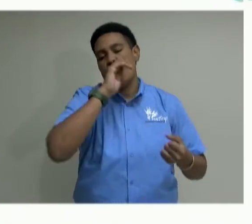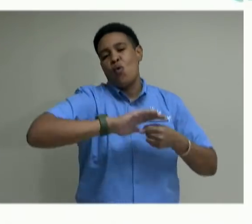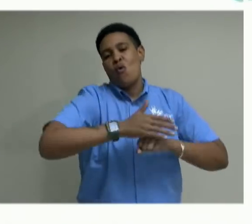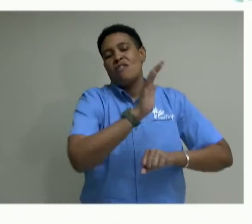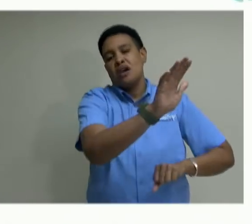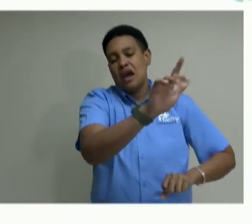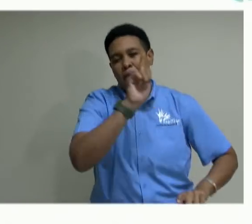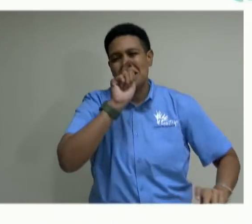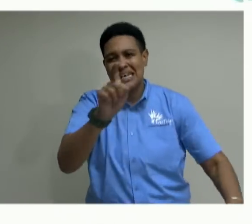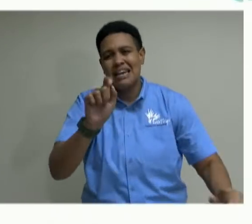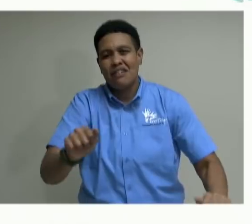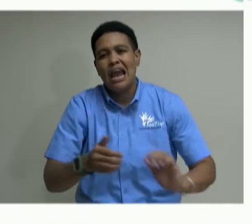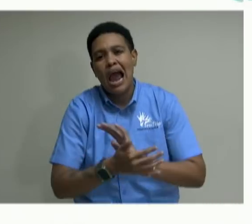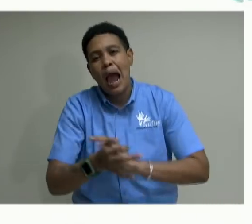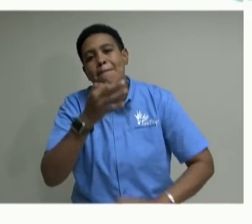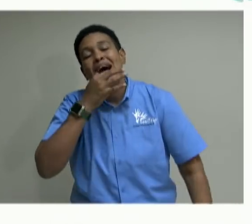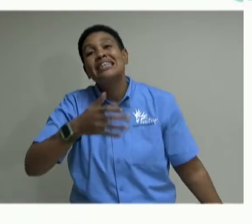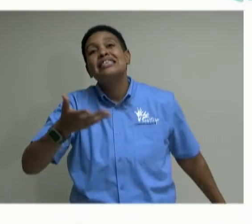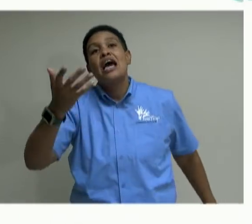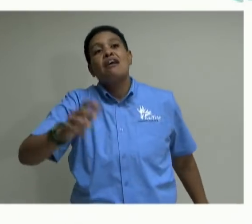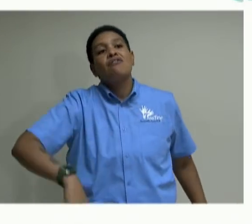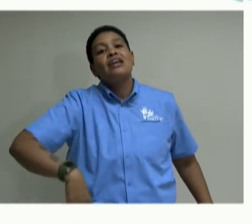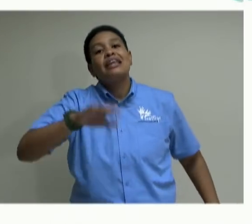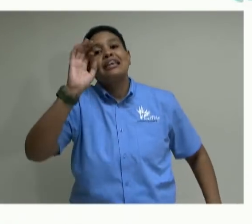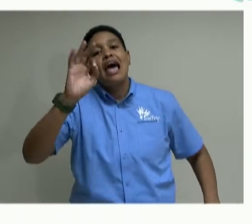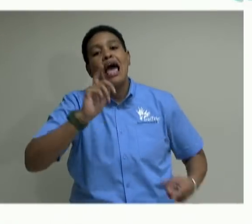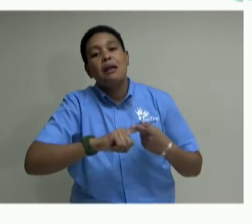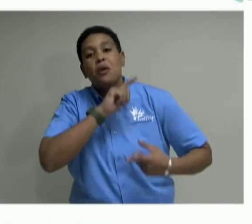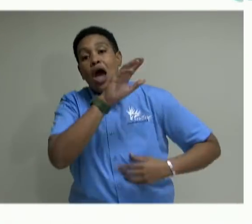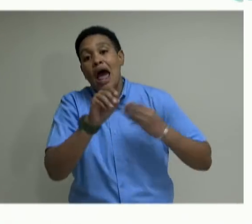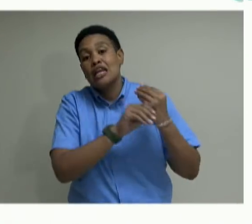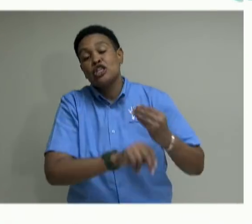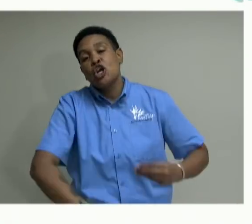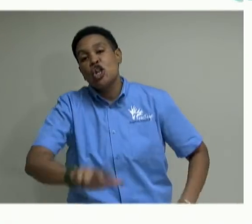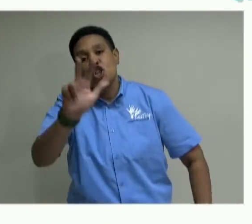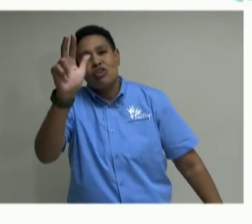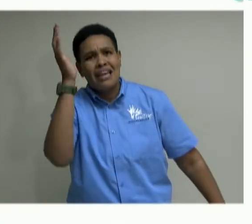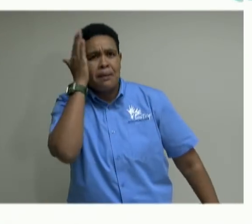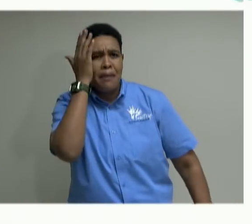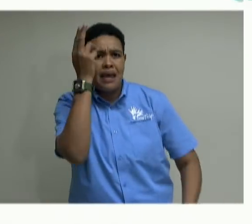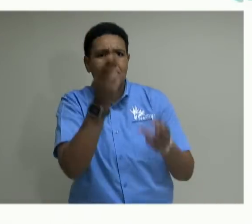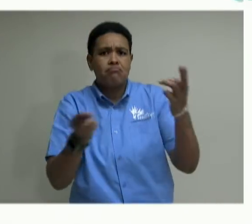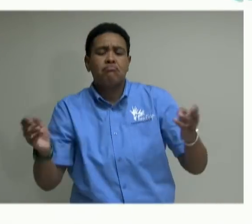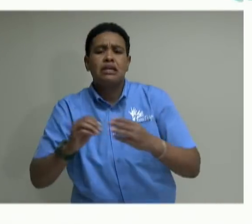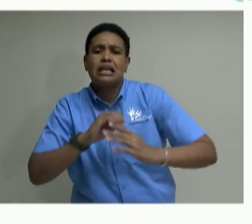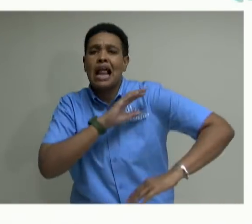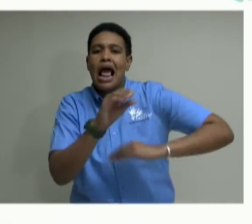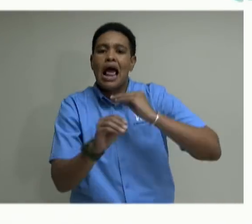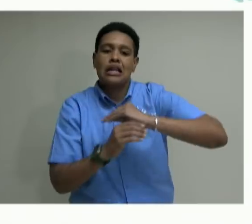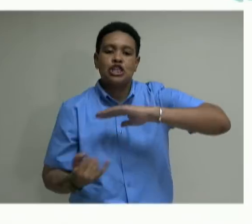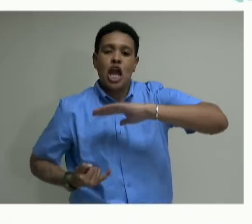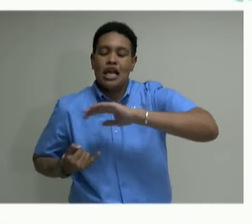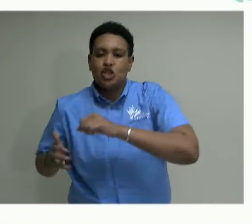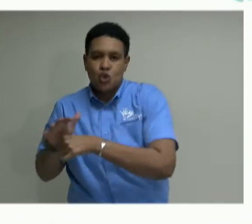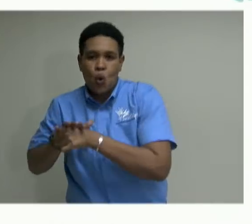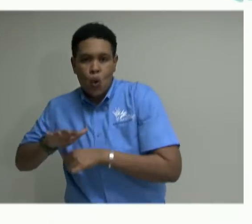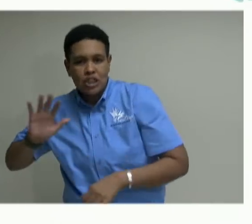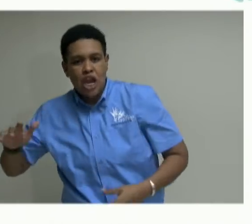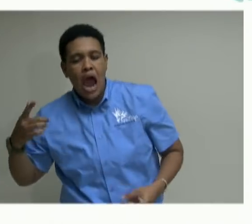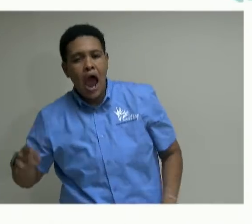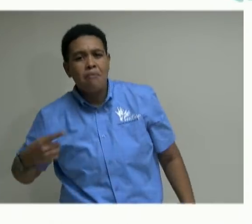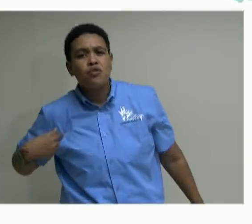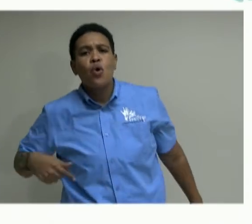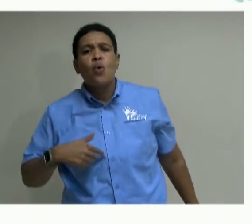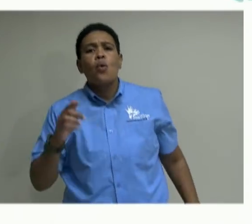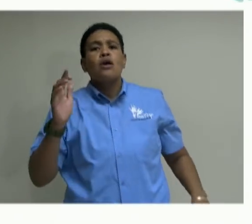us the capacity of 9 and an additional 3 beds in an additional isolation ward. So we